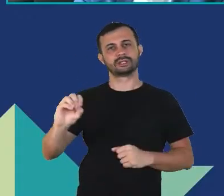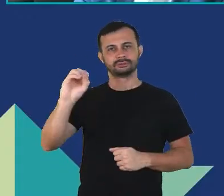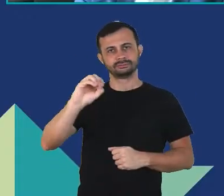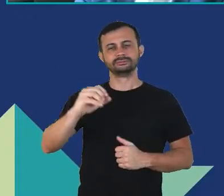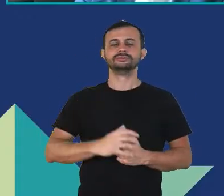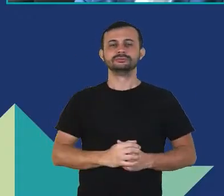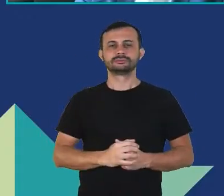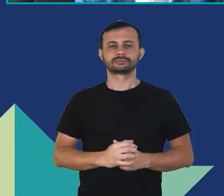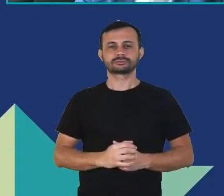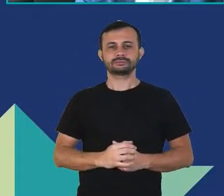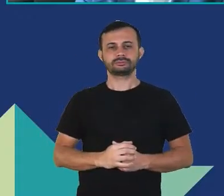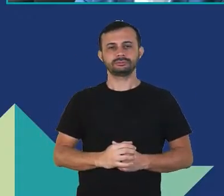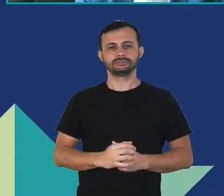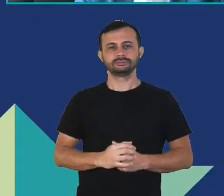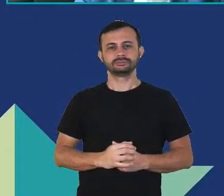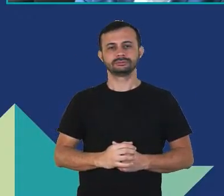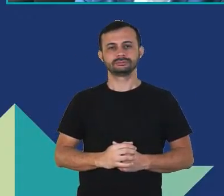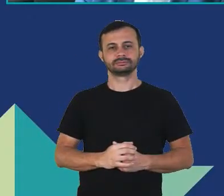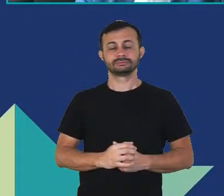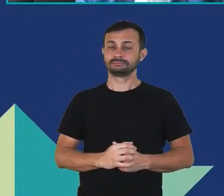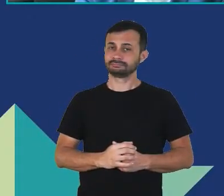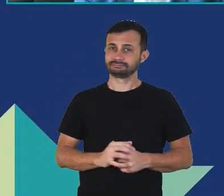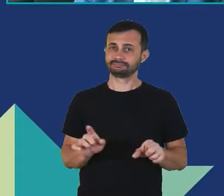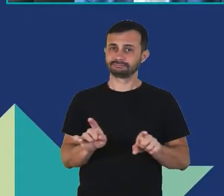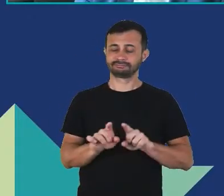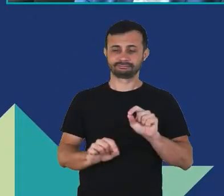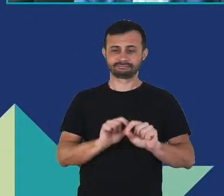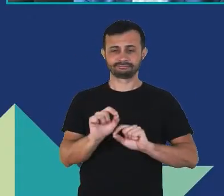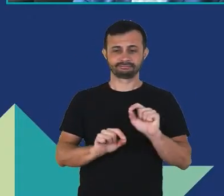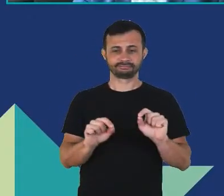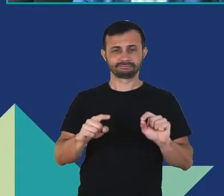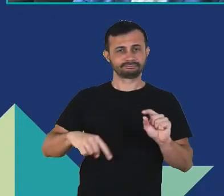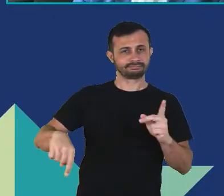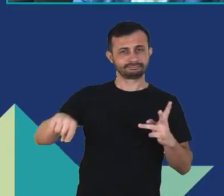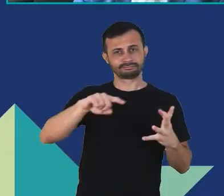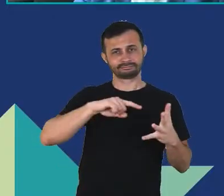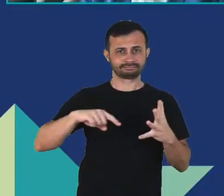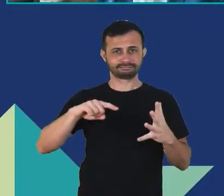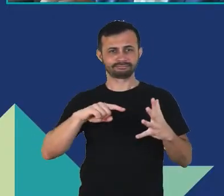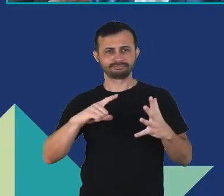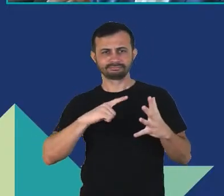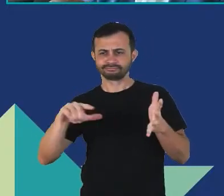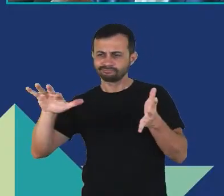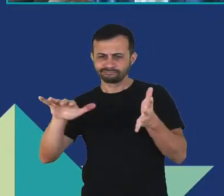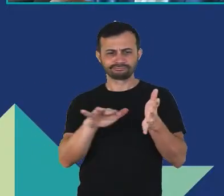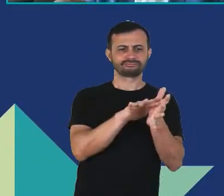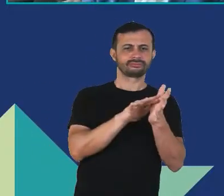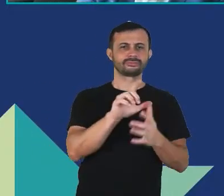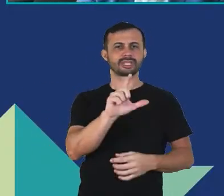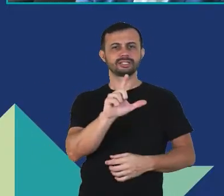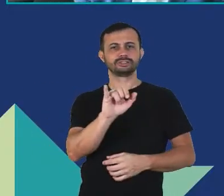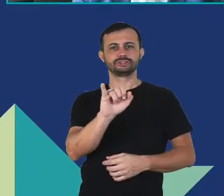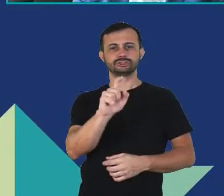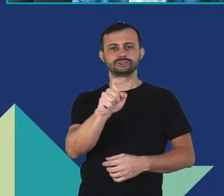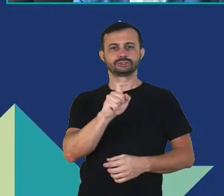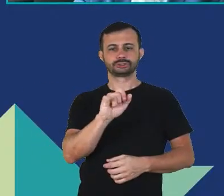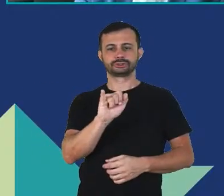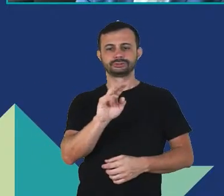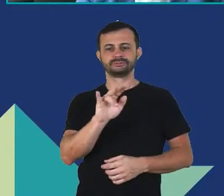Heap leach facilities, the same waste rock dumps. We've seen high moisture content in waste dumps of a